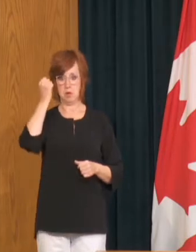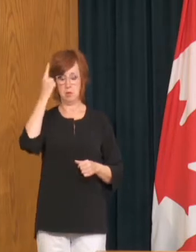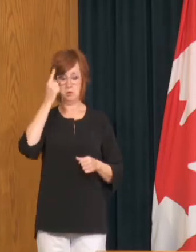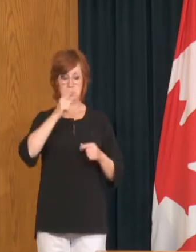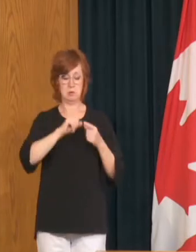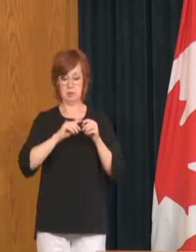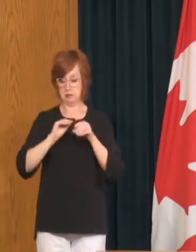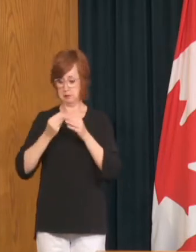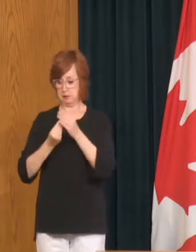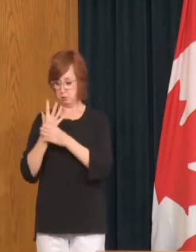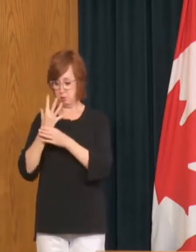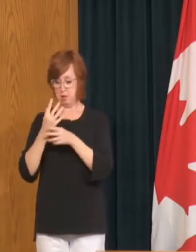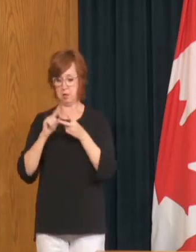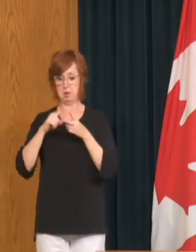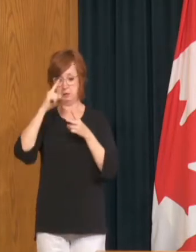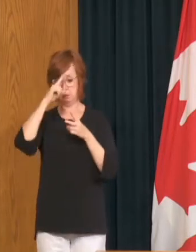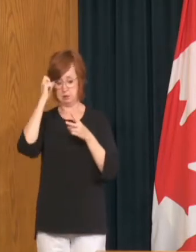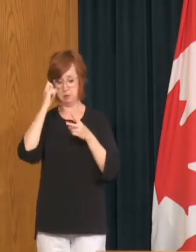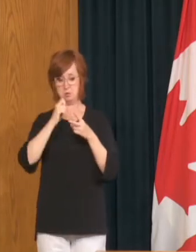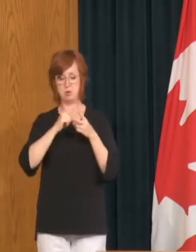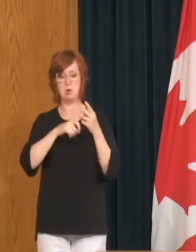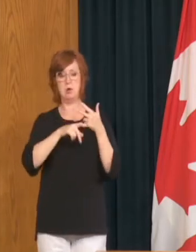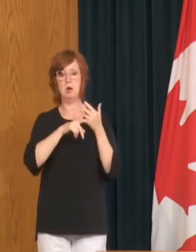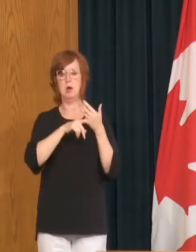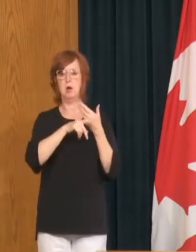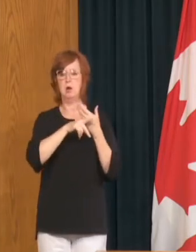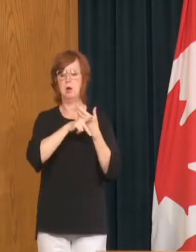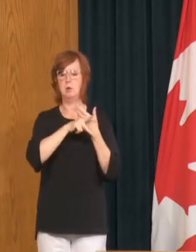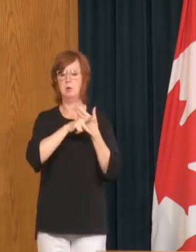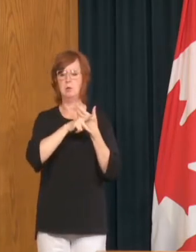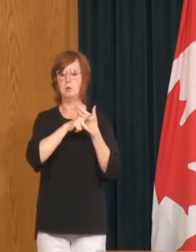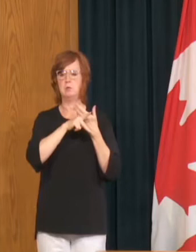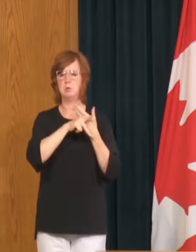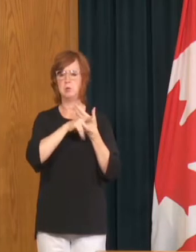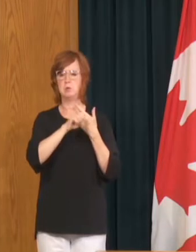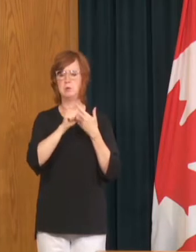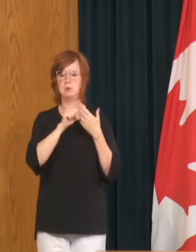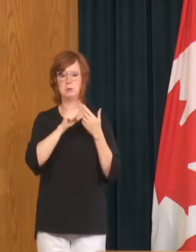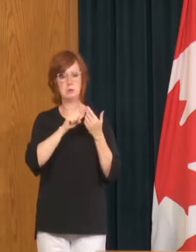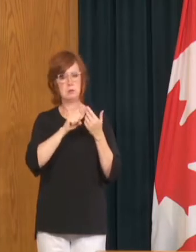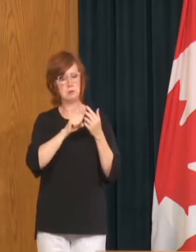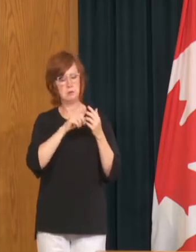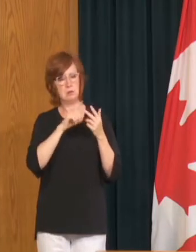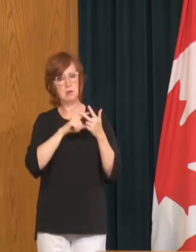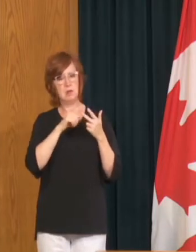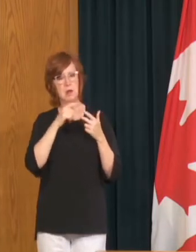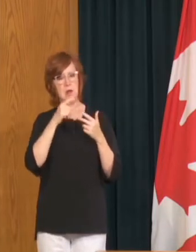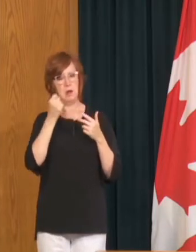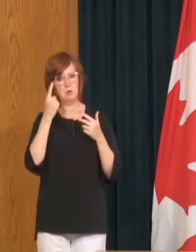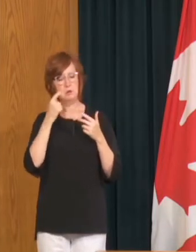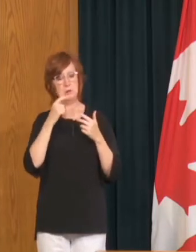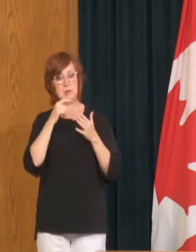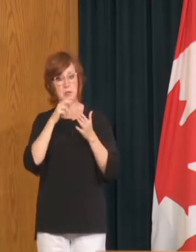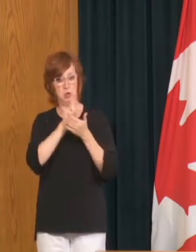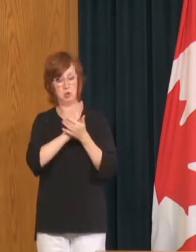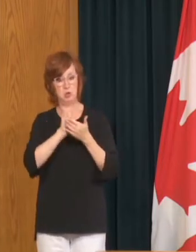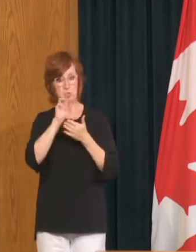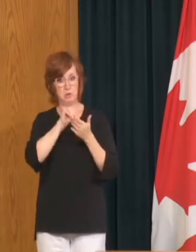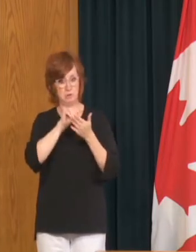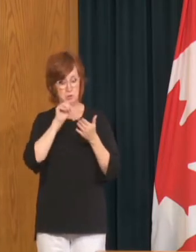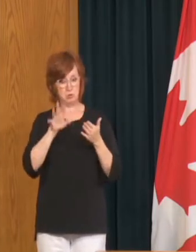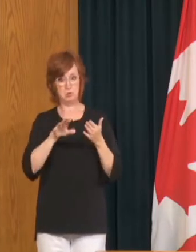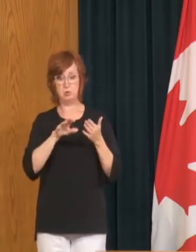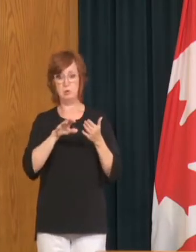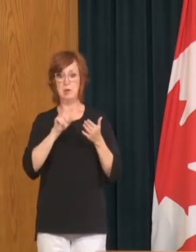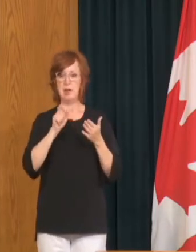postgraduate research, lab work, people who had to complete their examinations or practical examinations. They are still occurring in a safe manner.